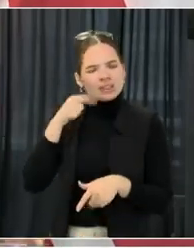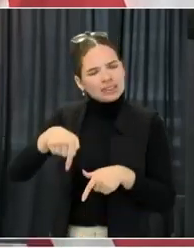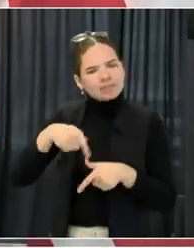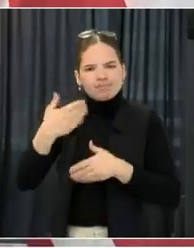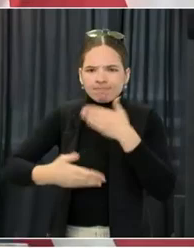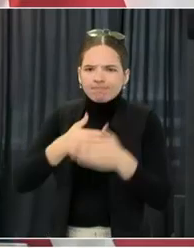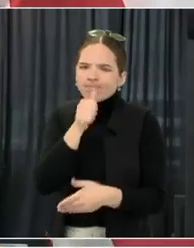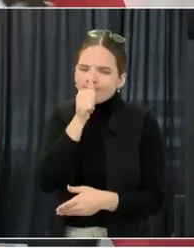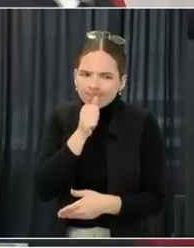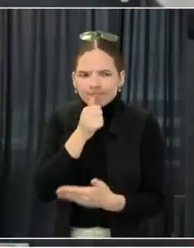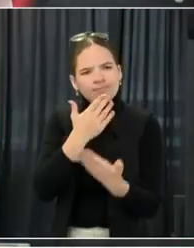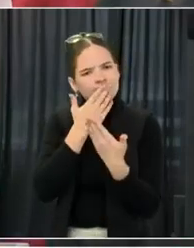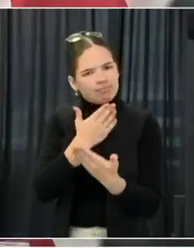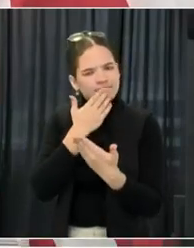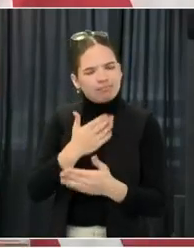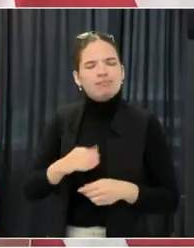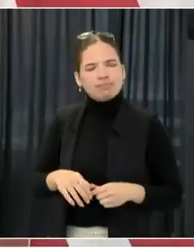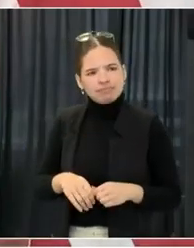progressing.